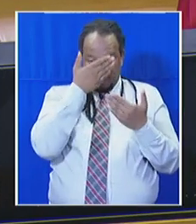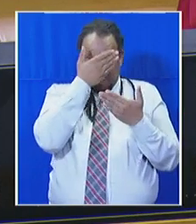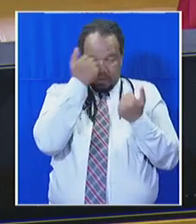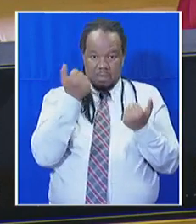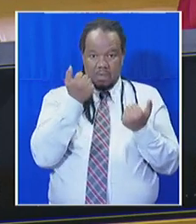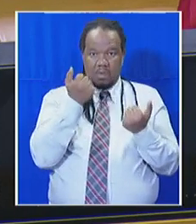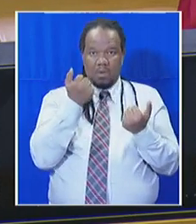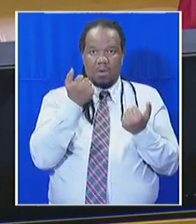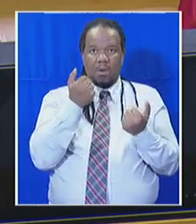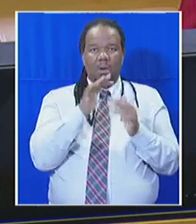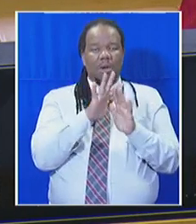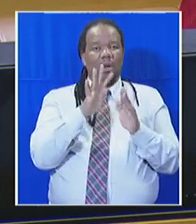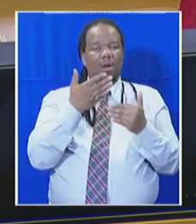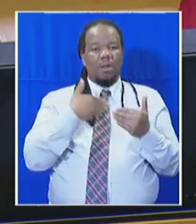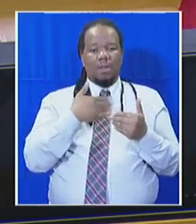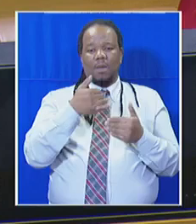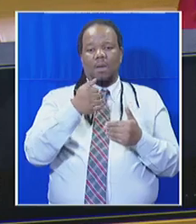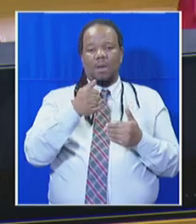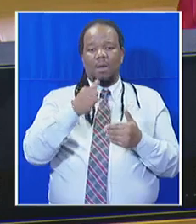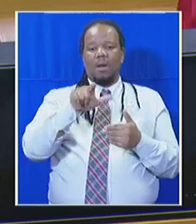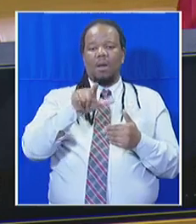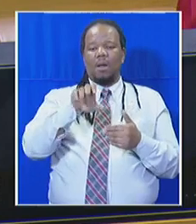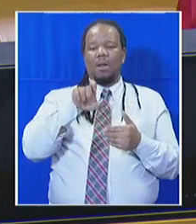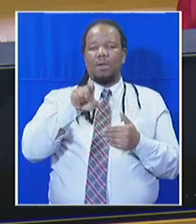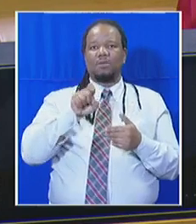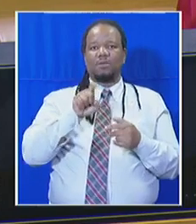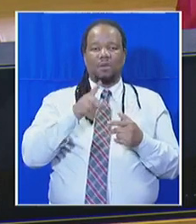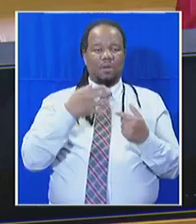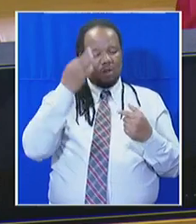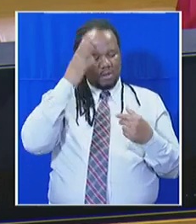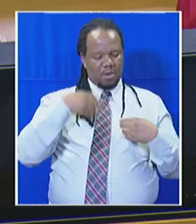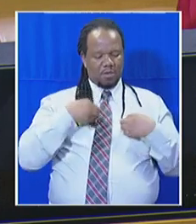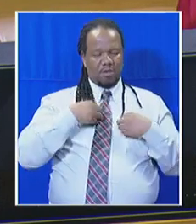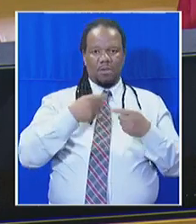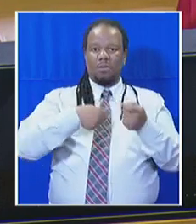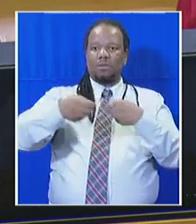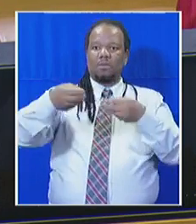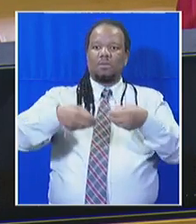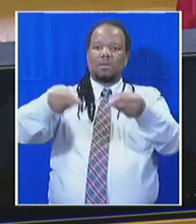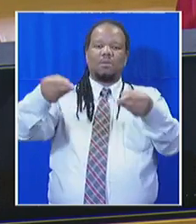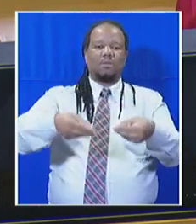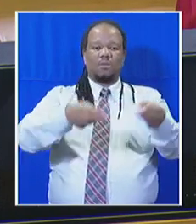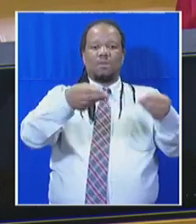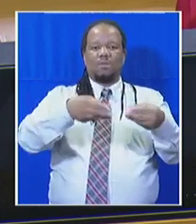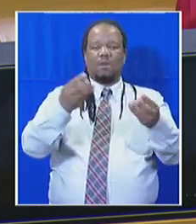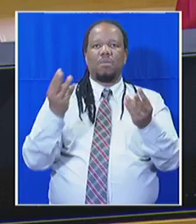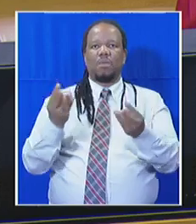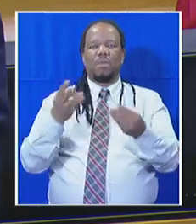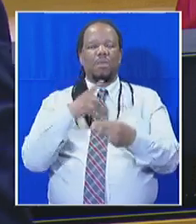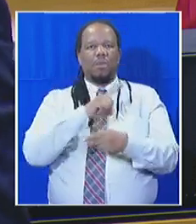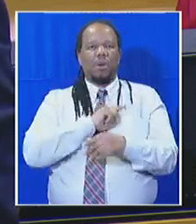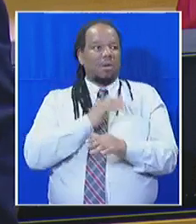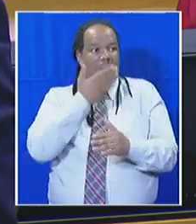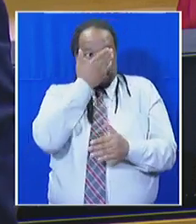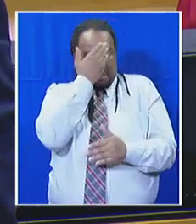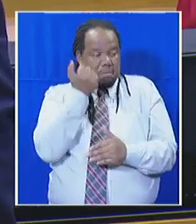is distributing checks in Alex. Can that question come back? Why is government distributing checks to the people in Alex? Honourable Member, and the question